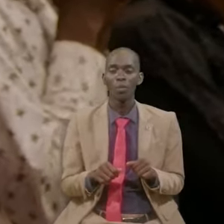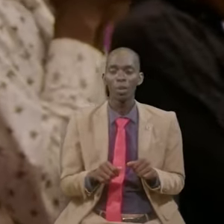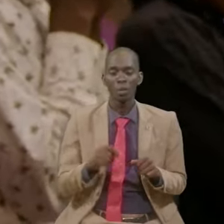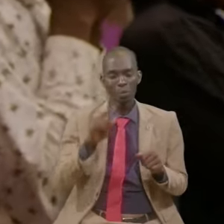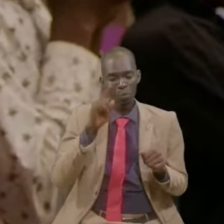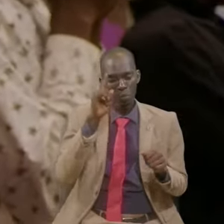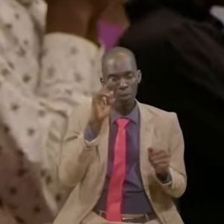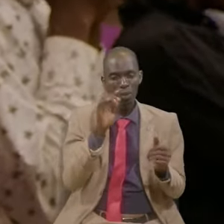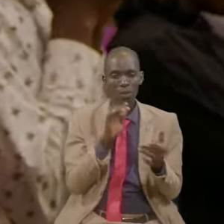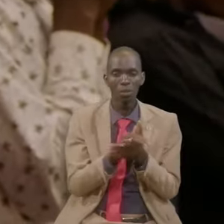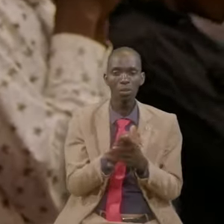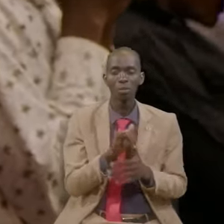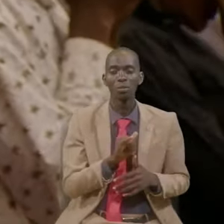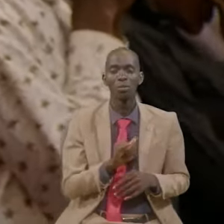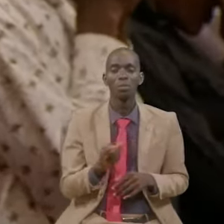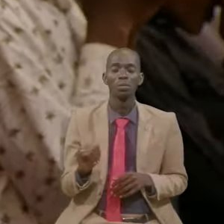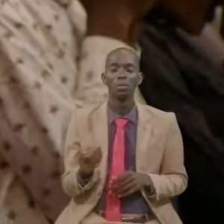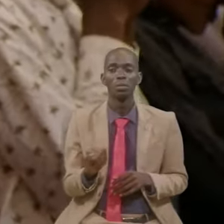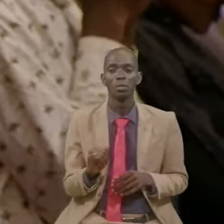trustworthy,